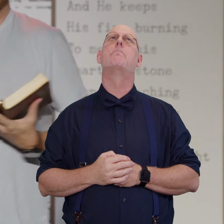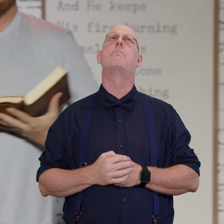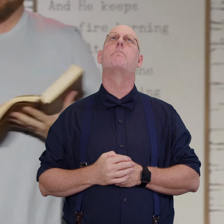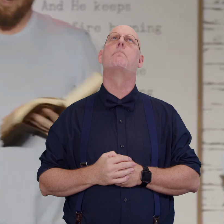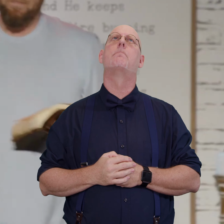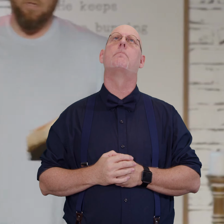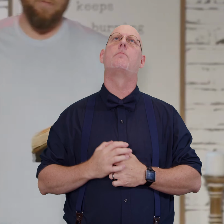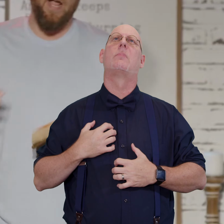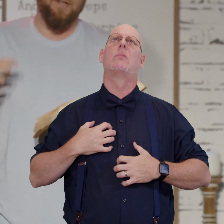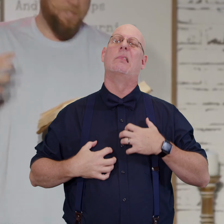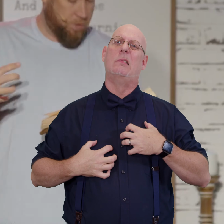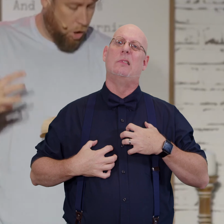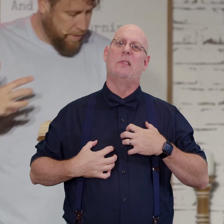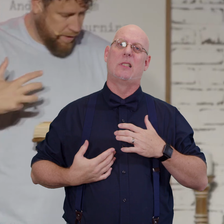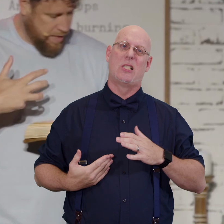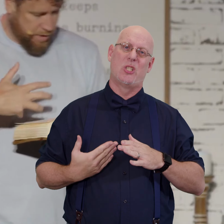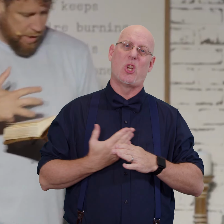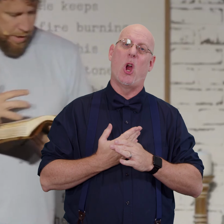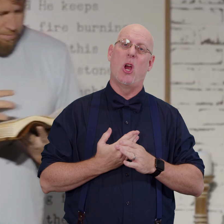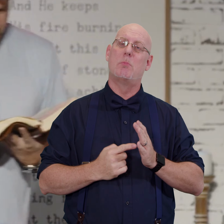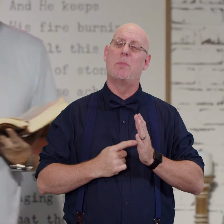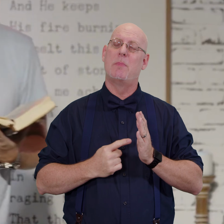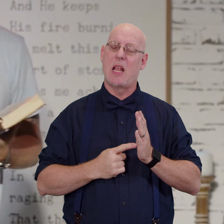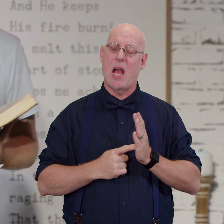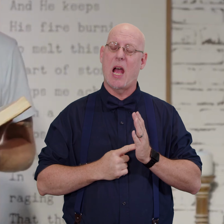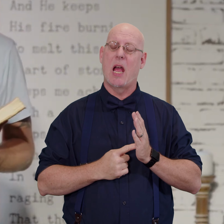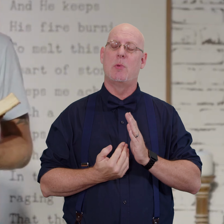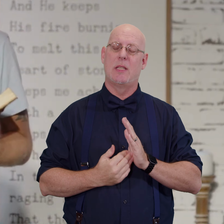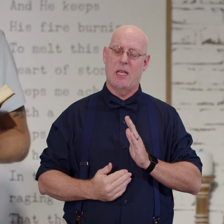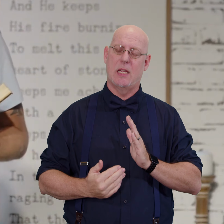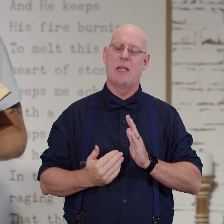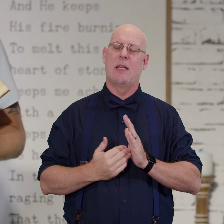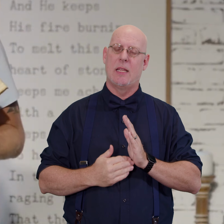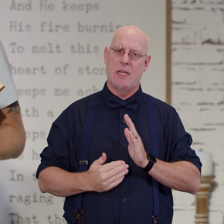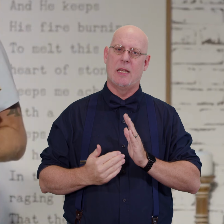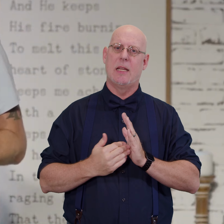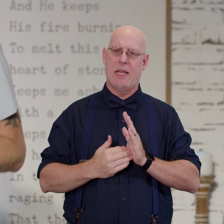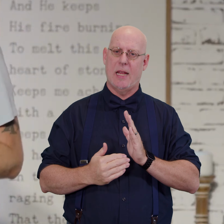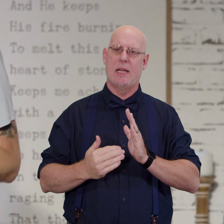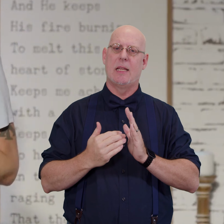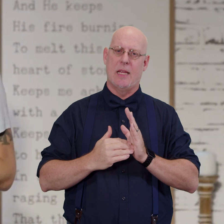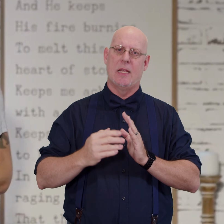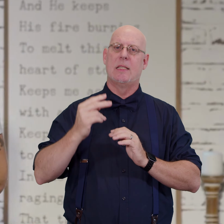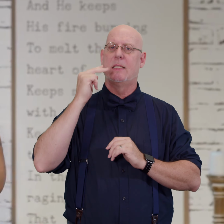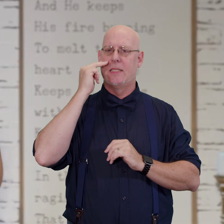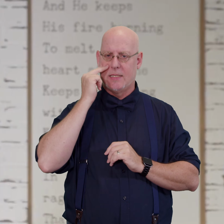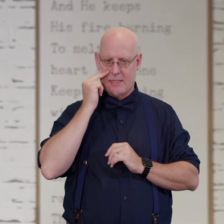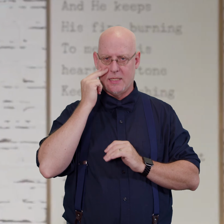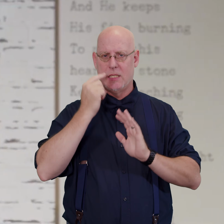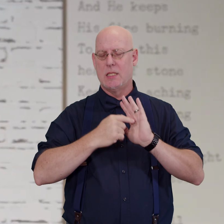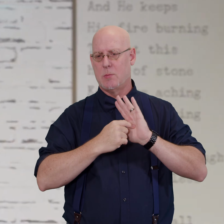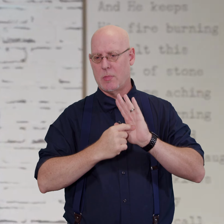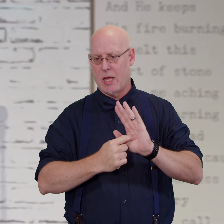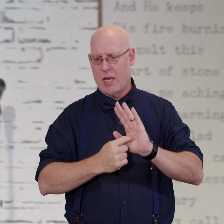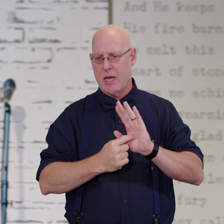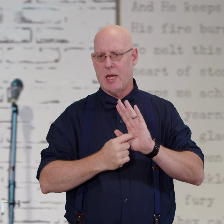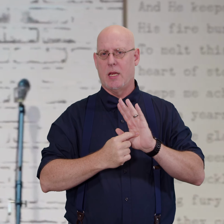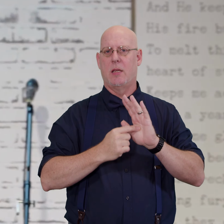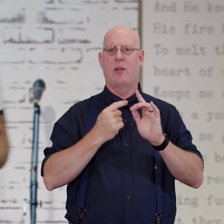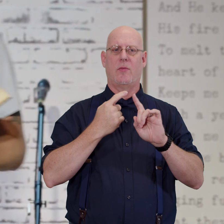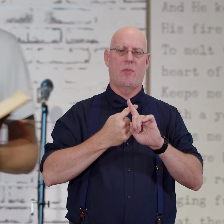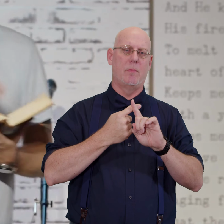been disruptive and disturbing at times, as we have again and again and again seen on display,